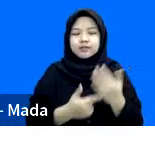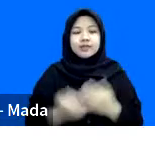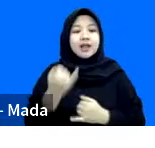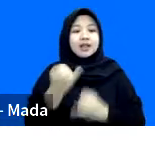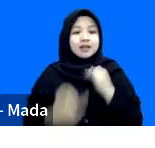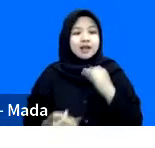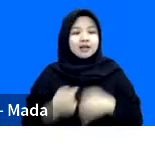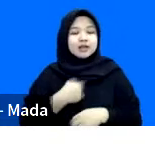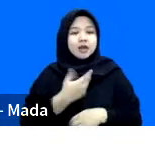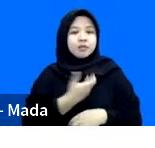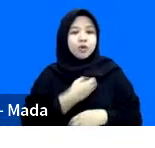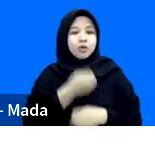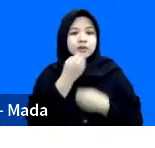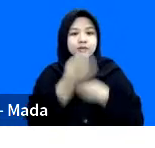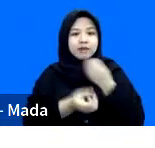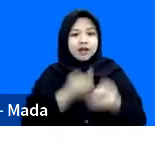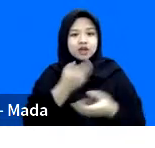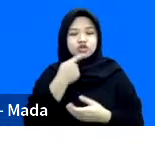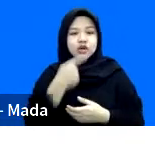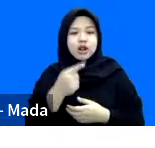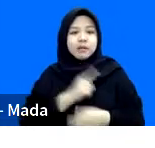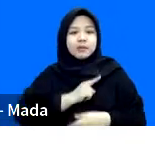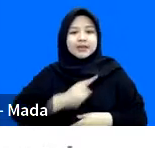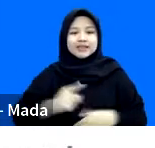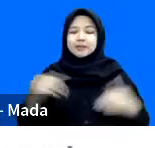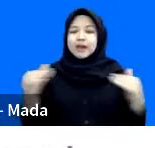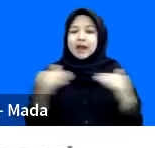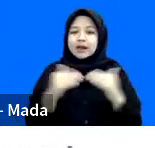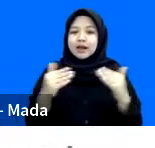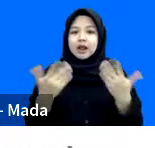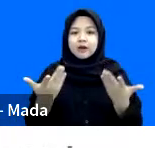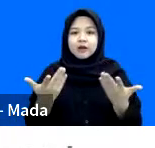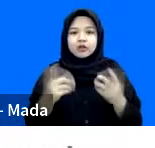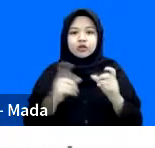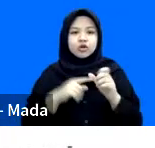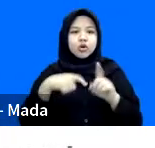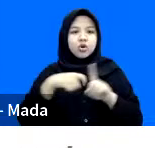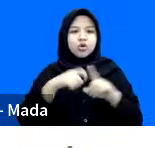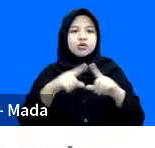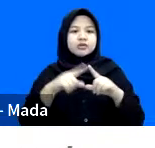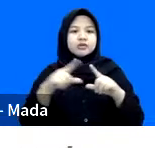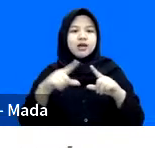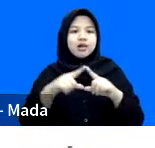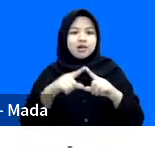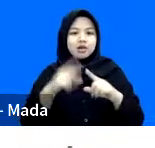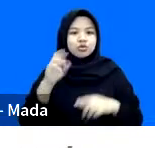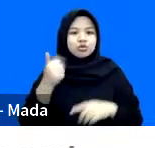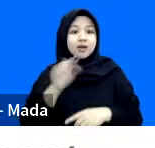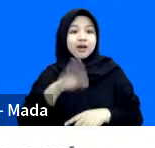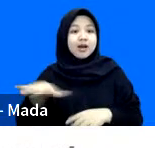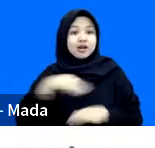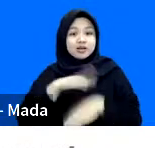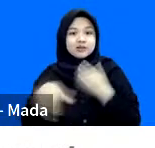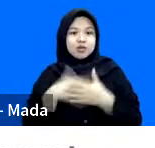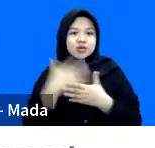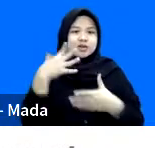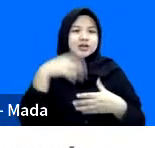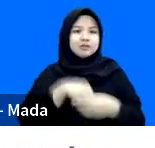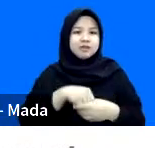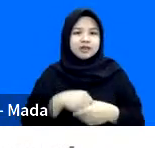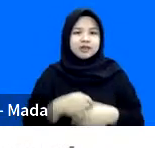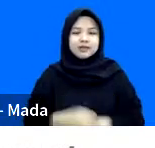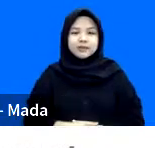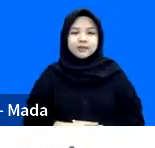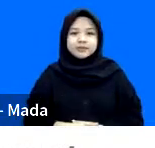principles of equity and scale to reach all children, no matter who they are or where they are, through multiple pathways